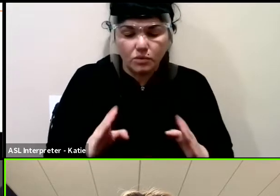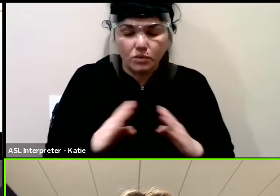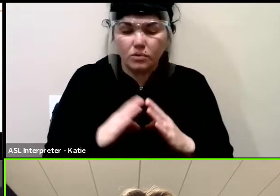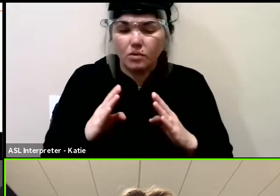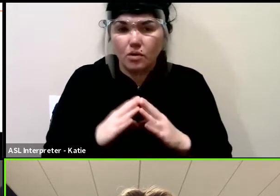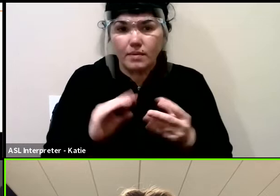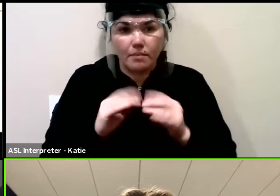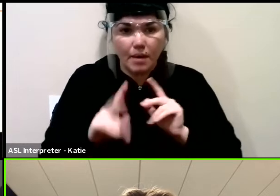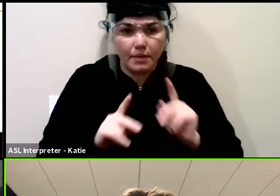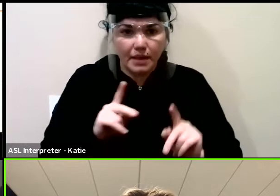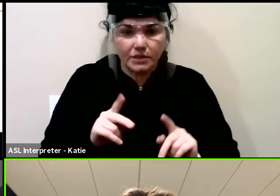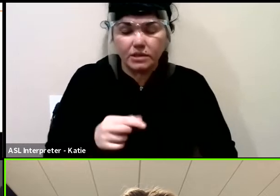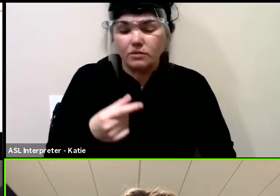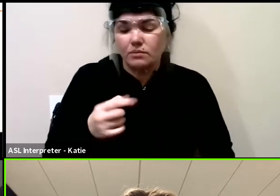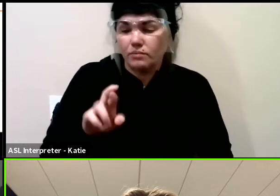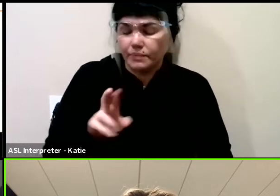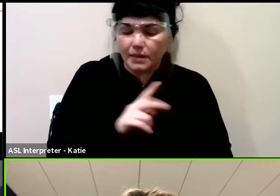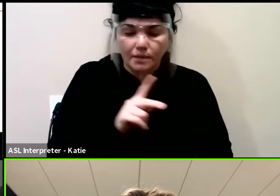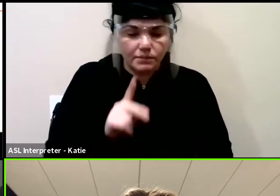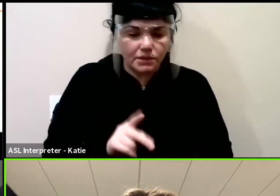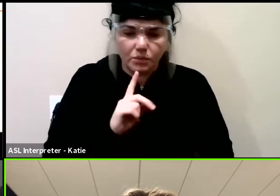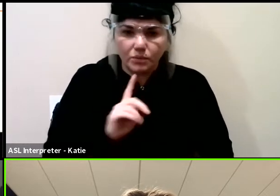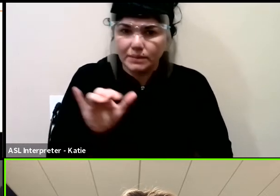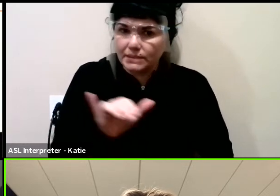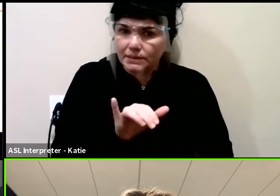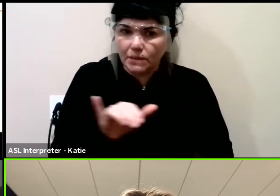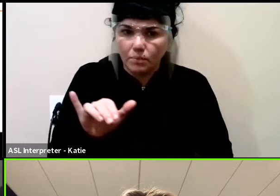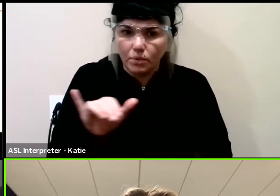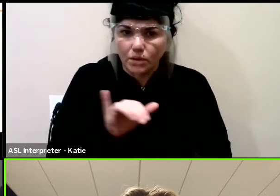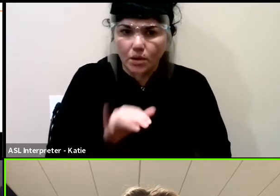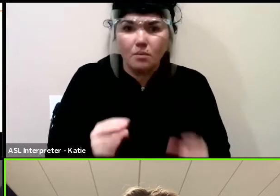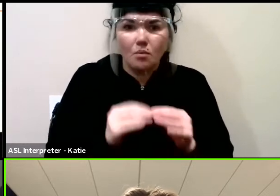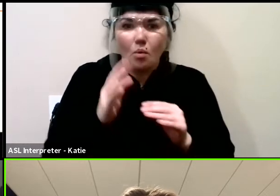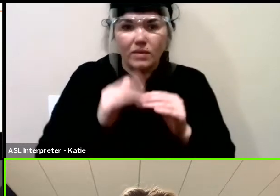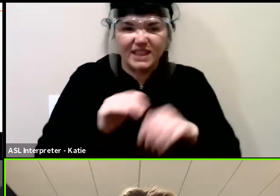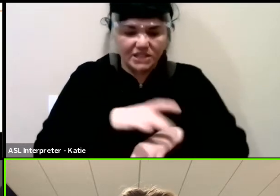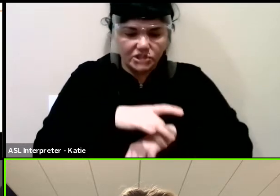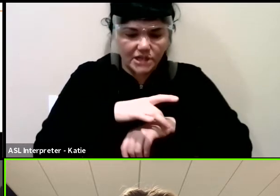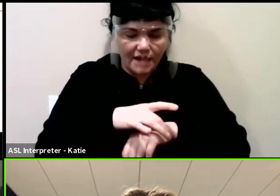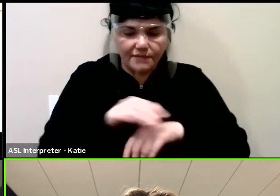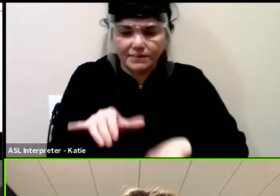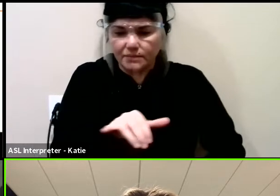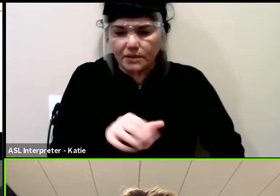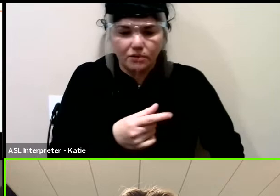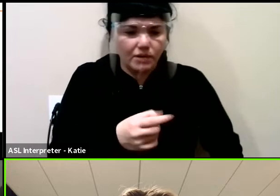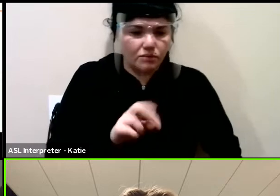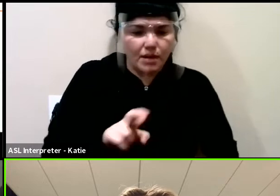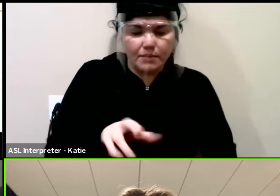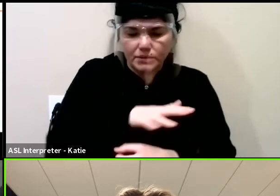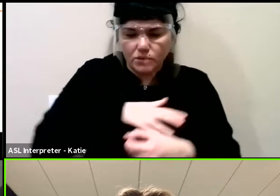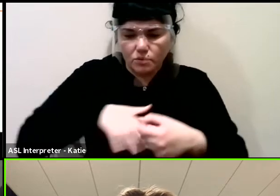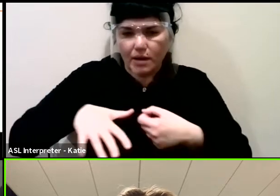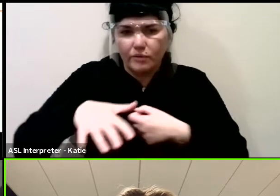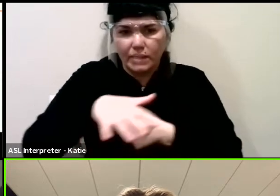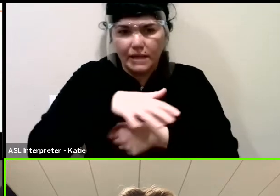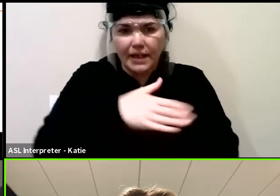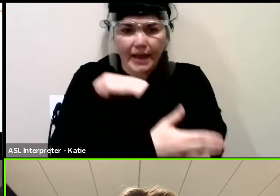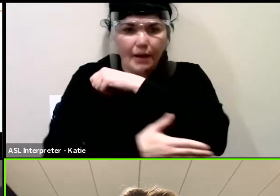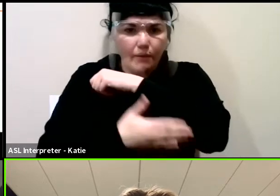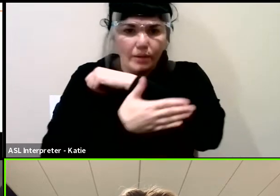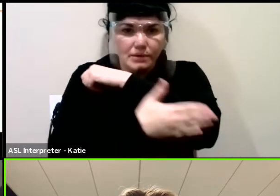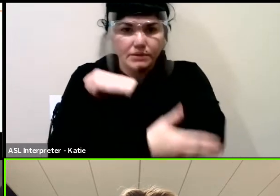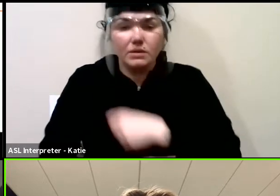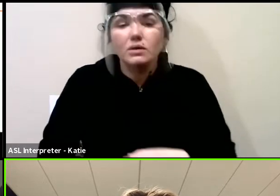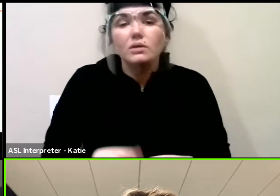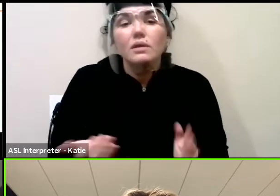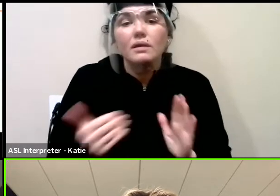grand rapids are much more similar than that of the geographic similarities between grand rapids and surrounding rural areas thank you again for your